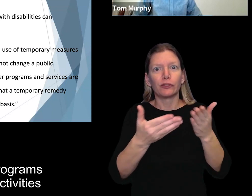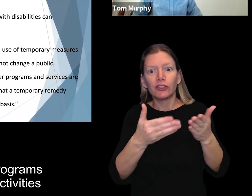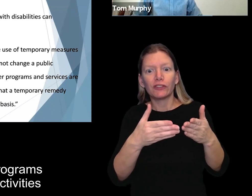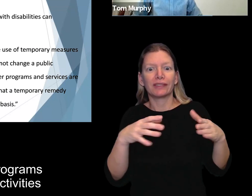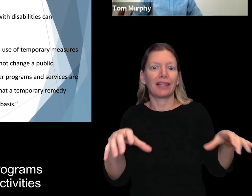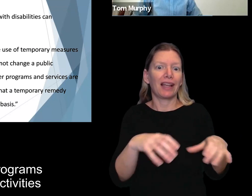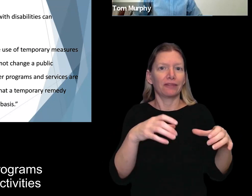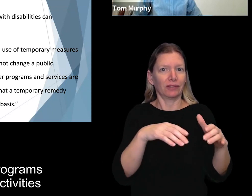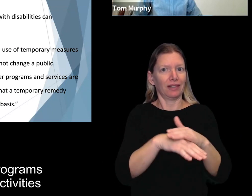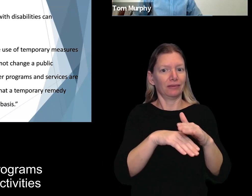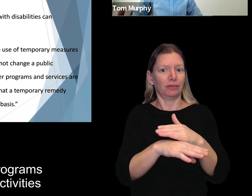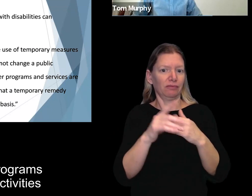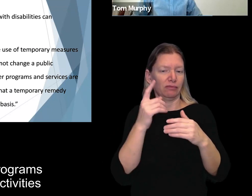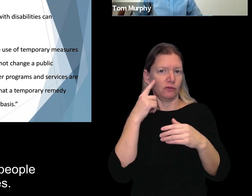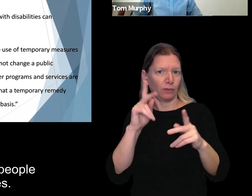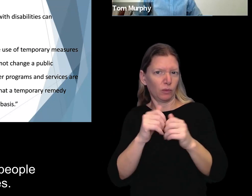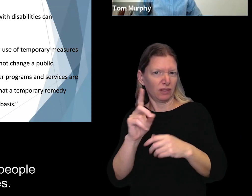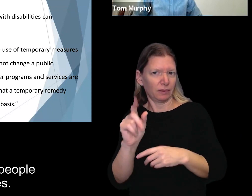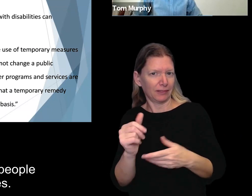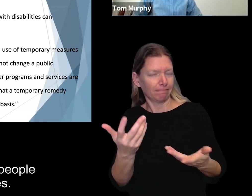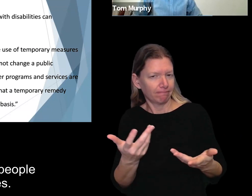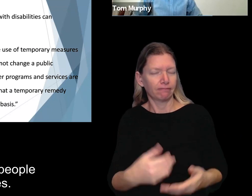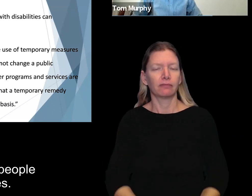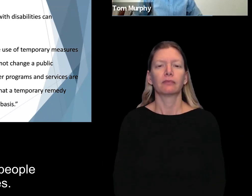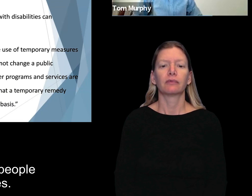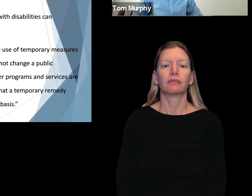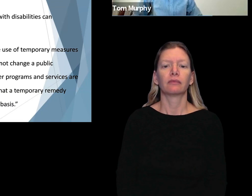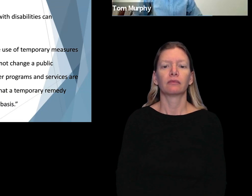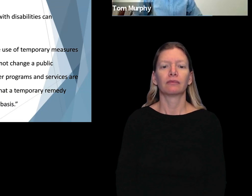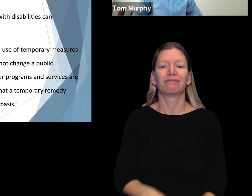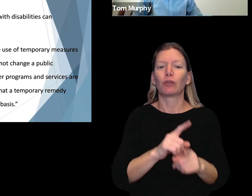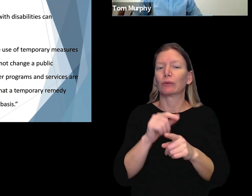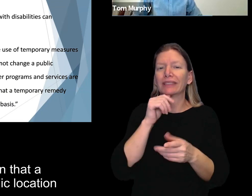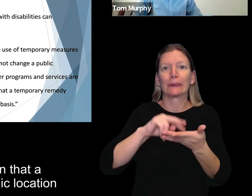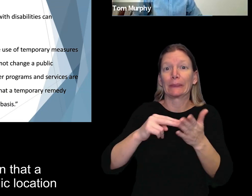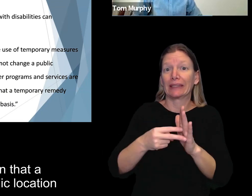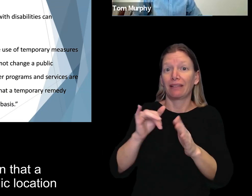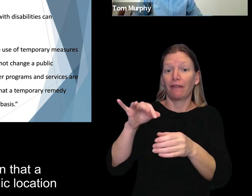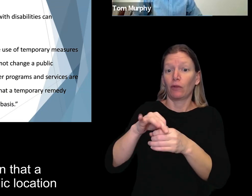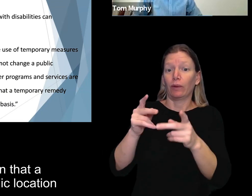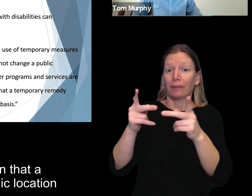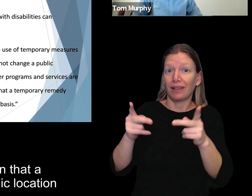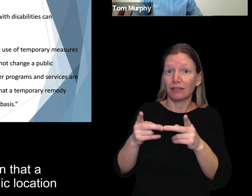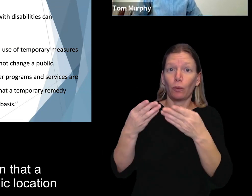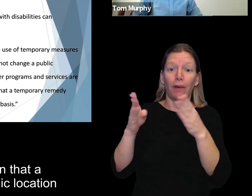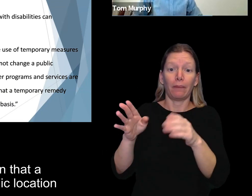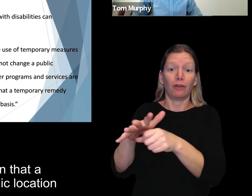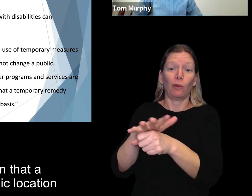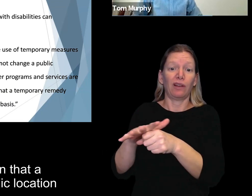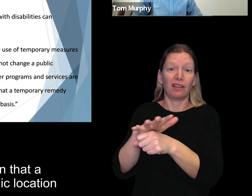its programs and services and activities are accessible to people with disabilities. And it also doesn't mean that